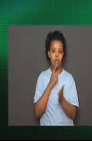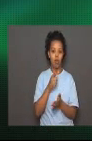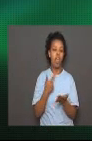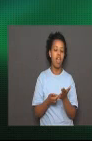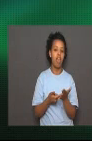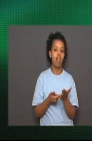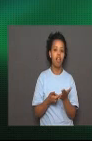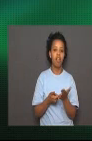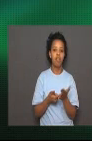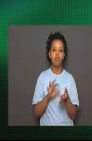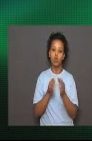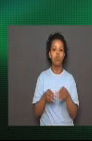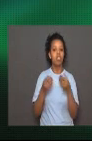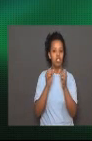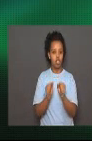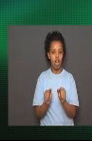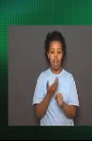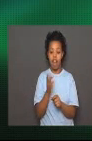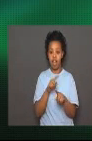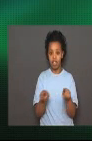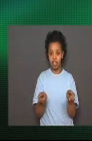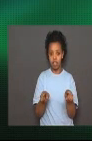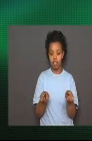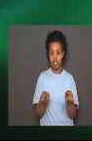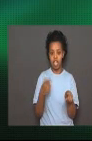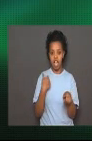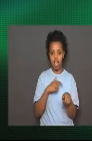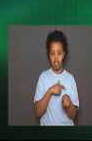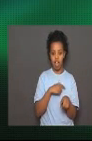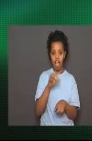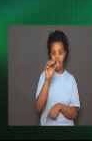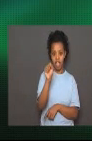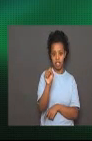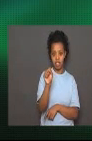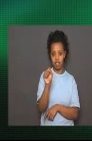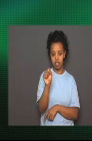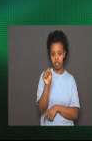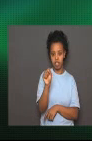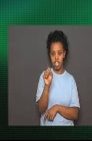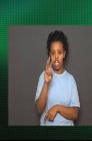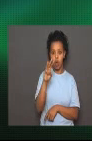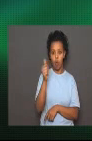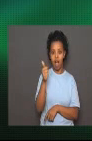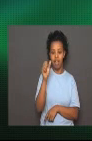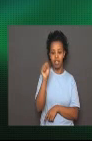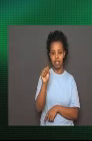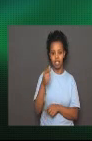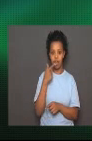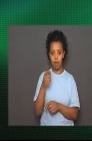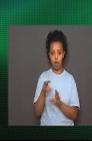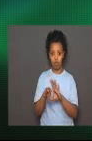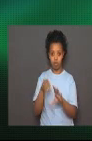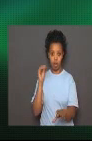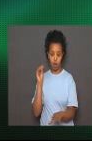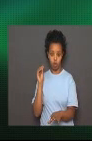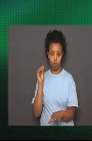sense. However, if we take out the S at the end of was,